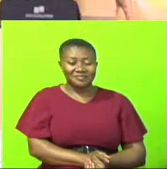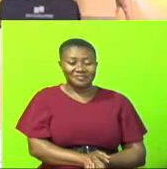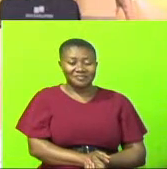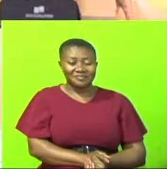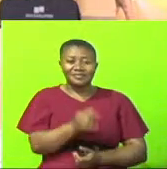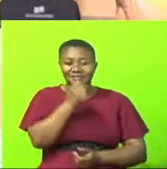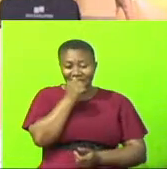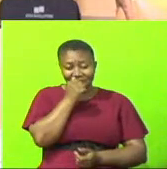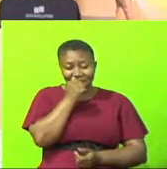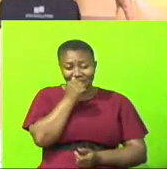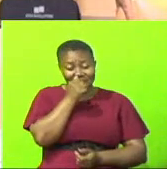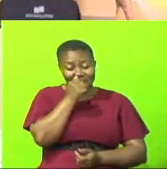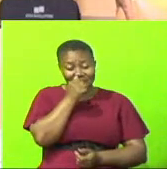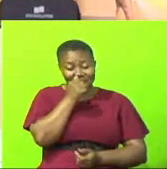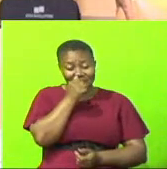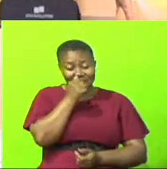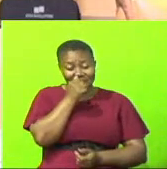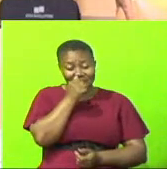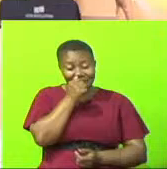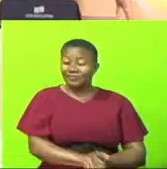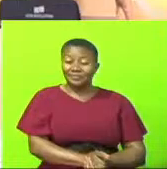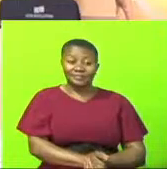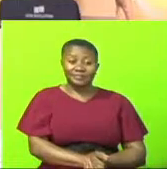professor. Mr. Speaker.